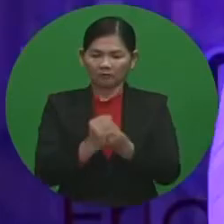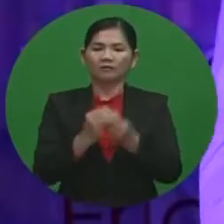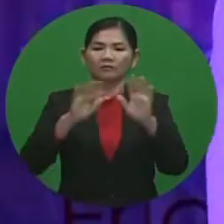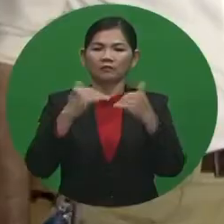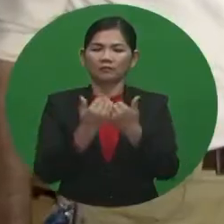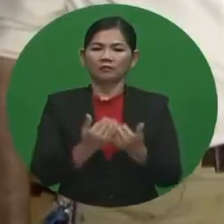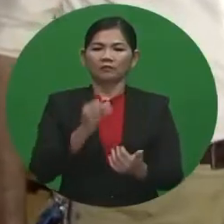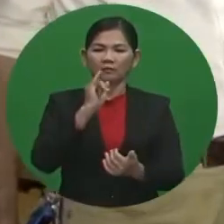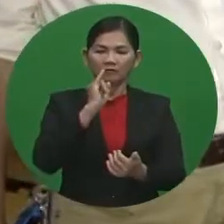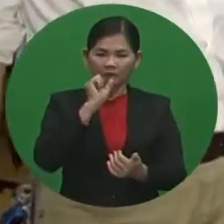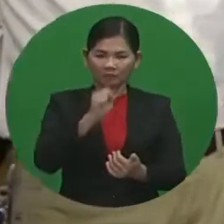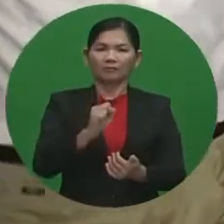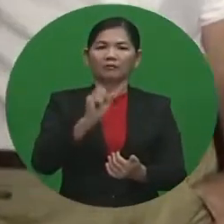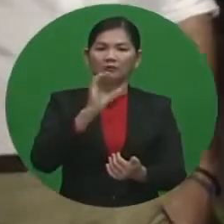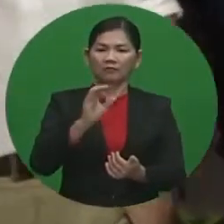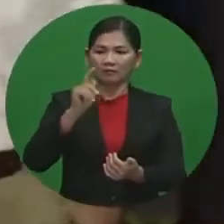STC